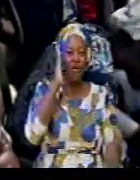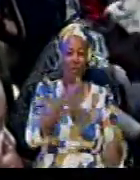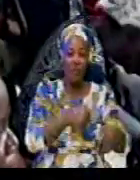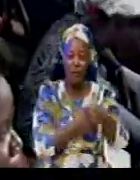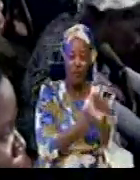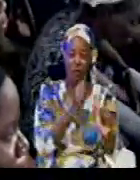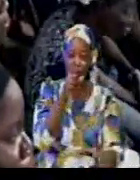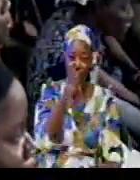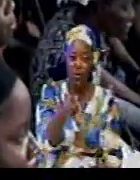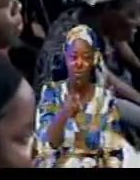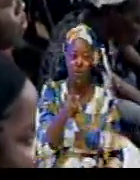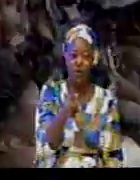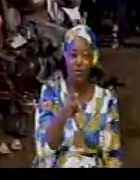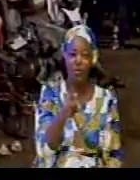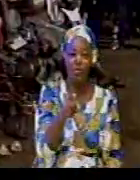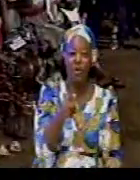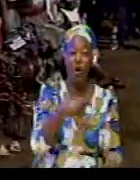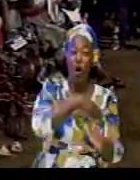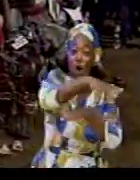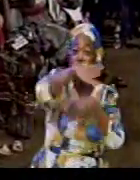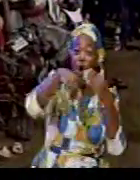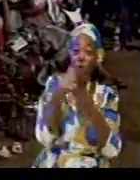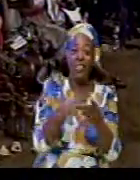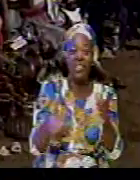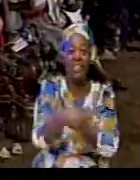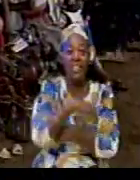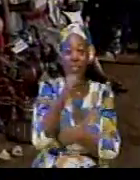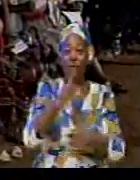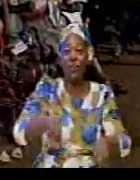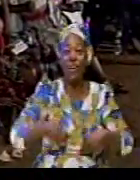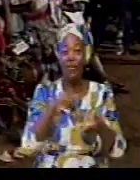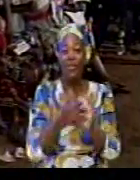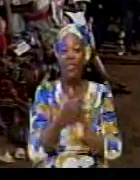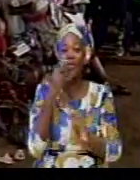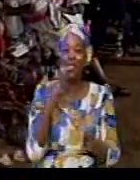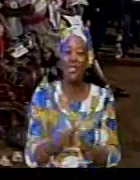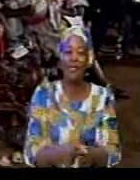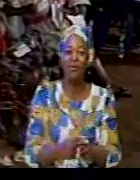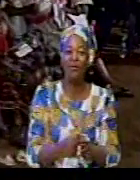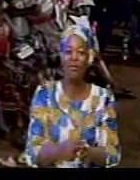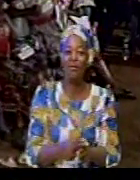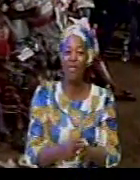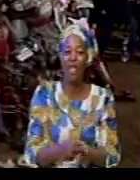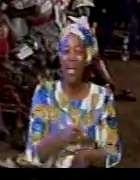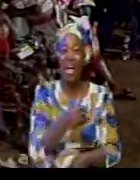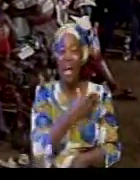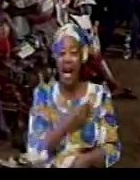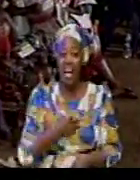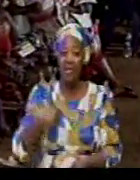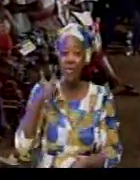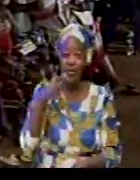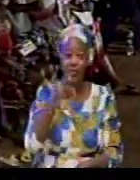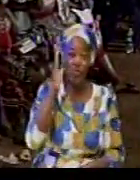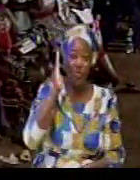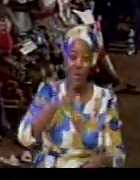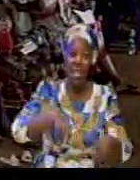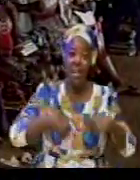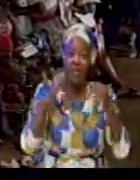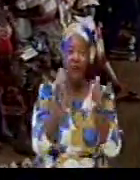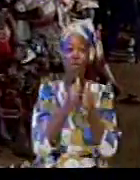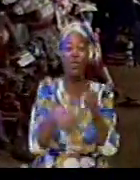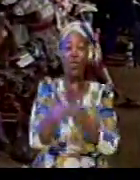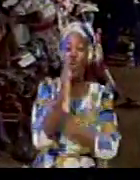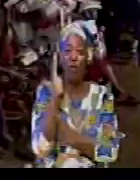Goodness and mercy will follow you all the days of your